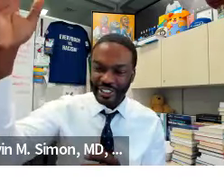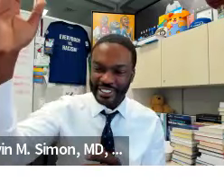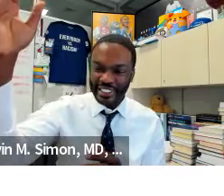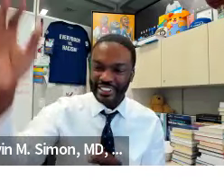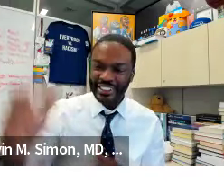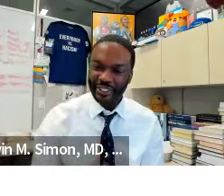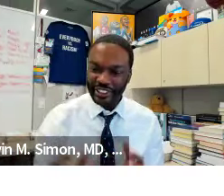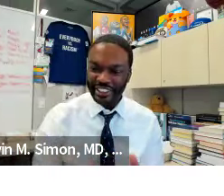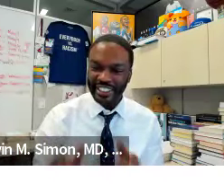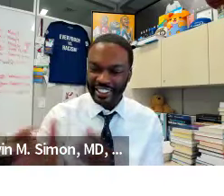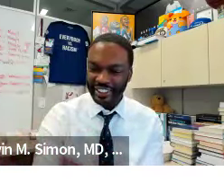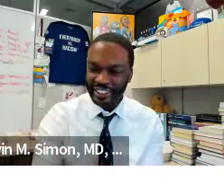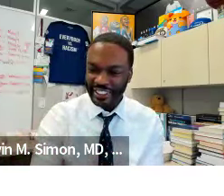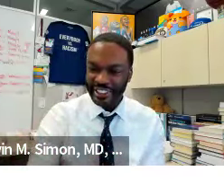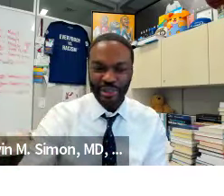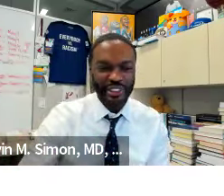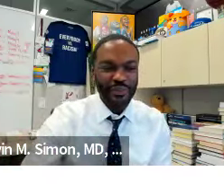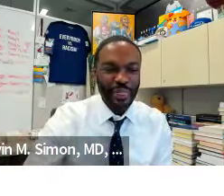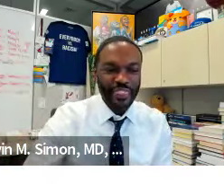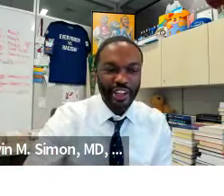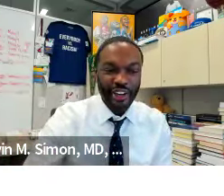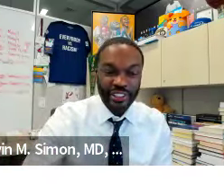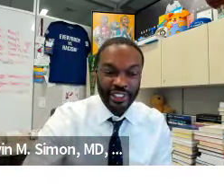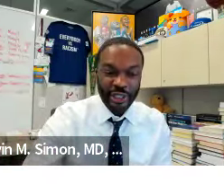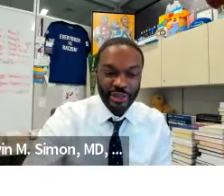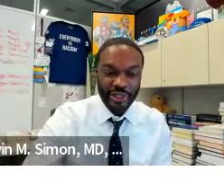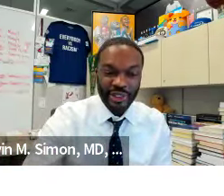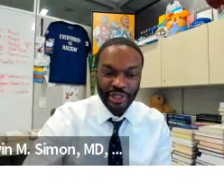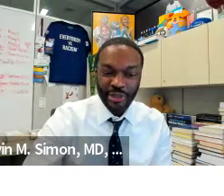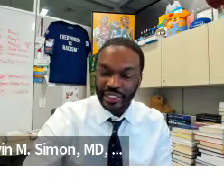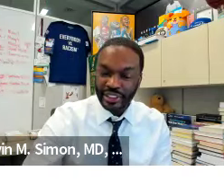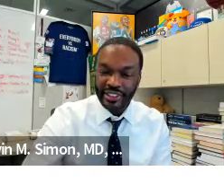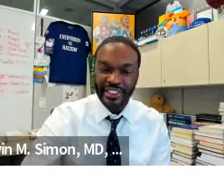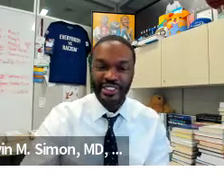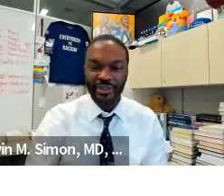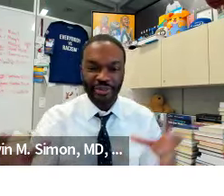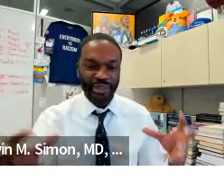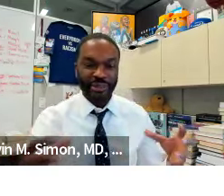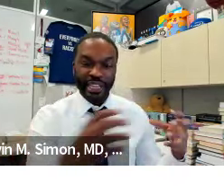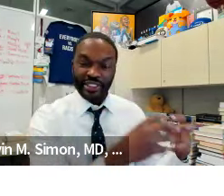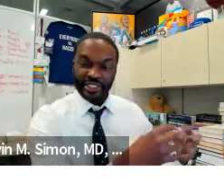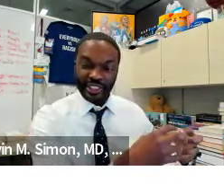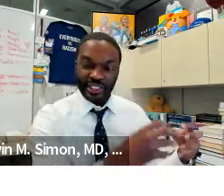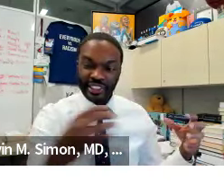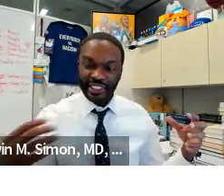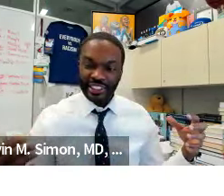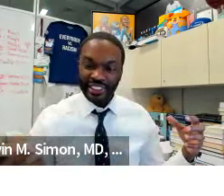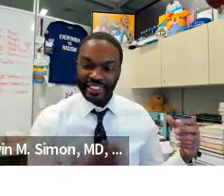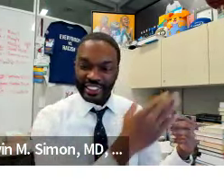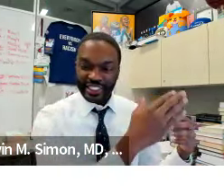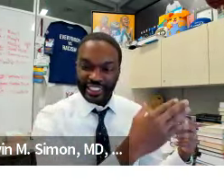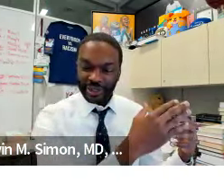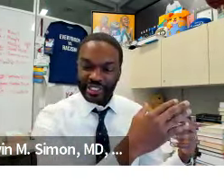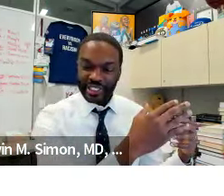Kevin wants to raise his hand. It's like, well, Kevin, I called on Dr. Miller. Often interrupts or intrude upon others. And so maybe parents are talking